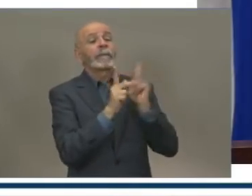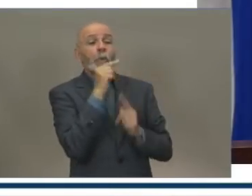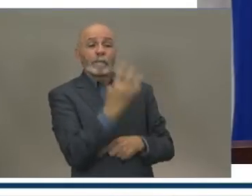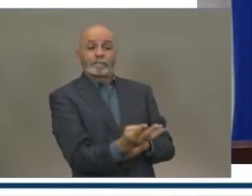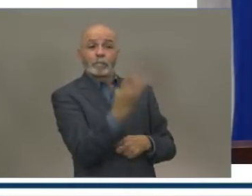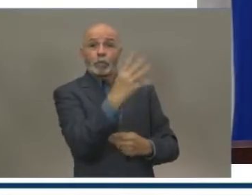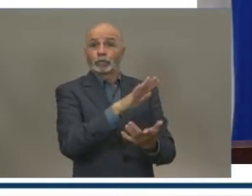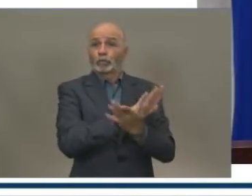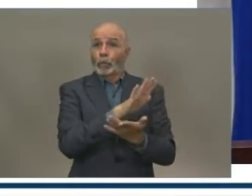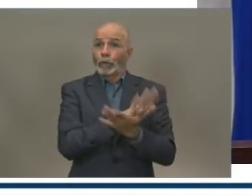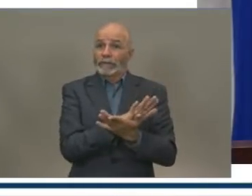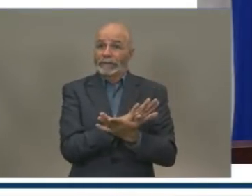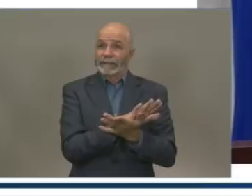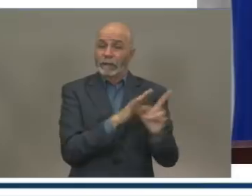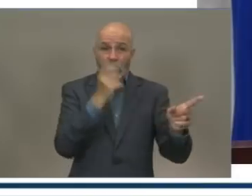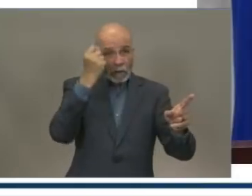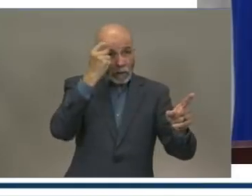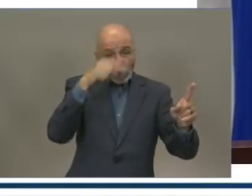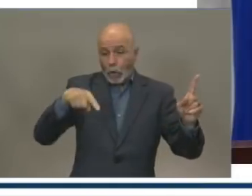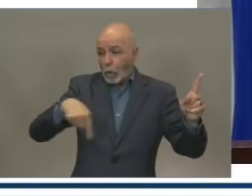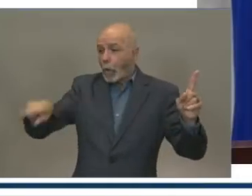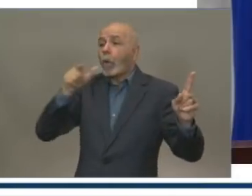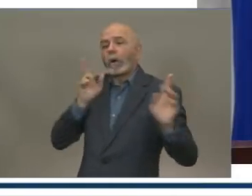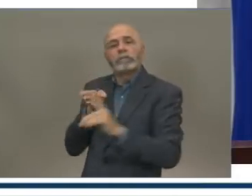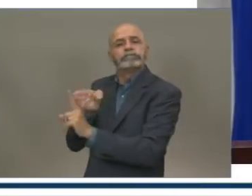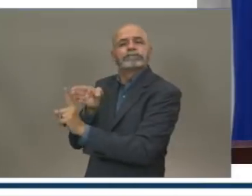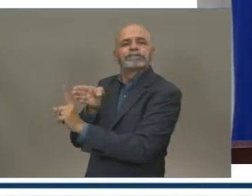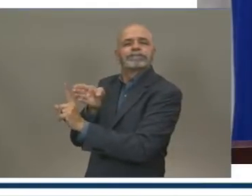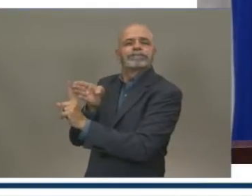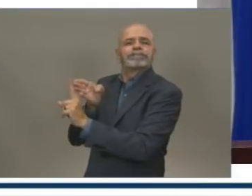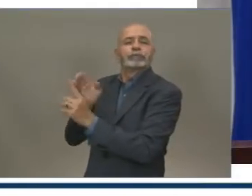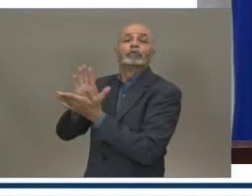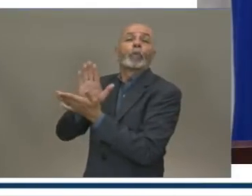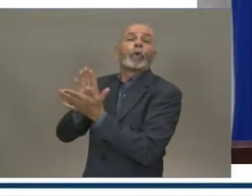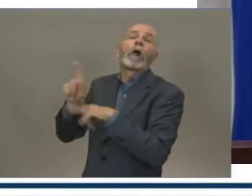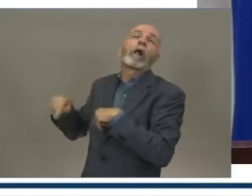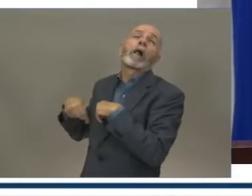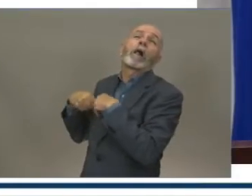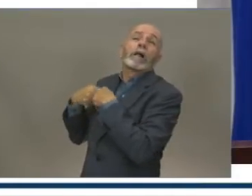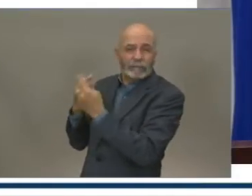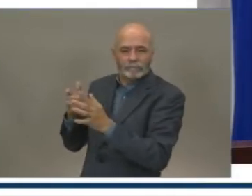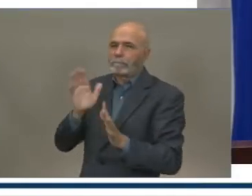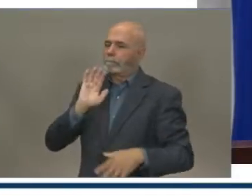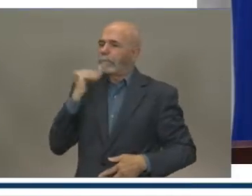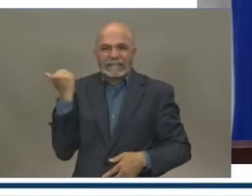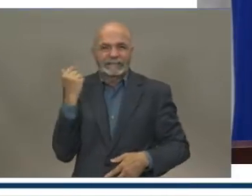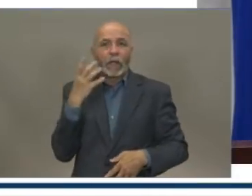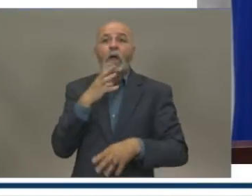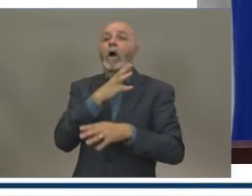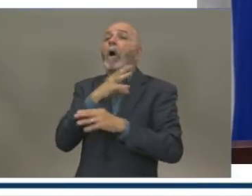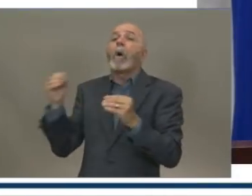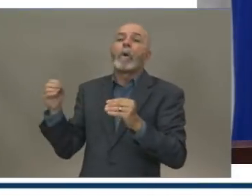in school continue to far outweigh the risks of disrupting school because of COVID-19.